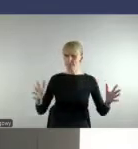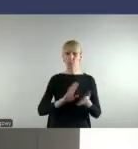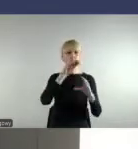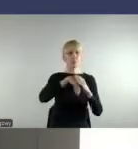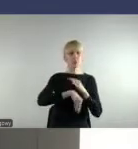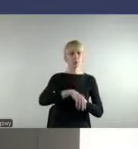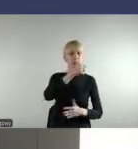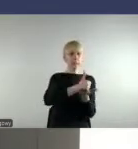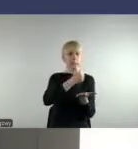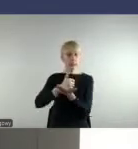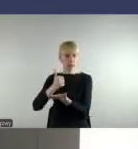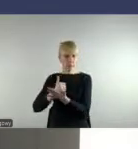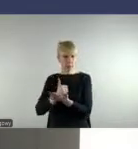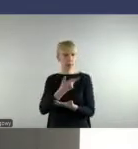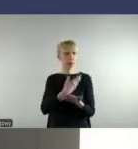each